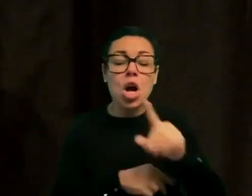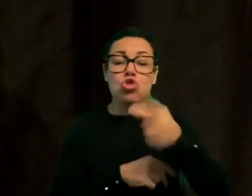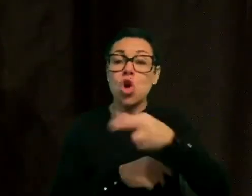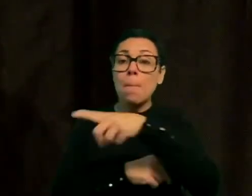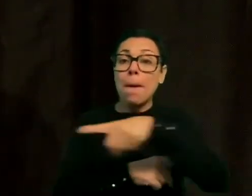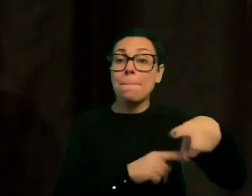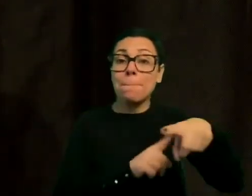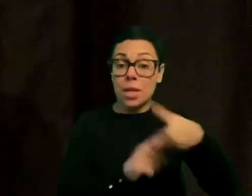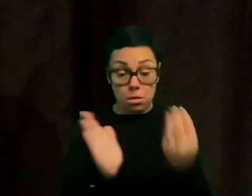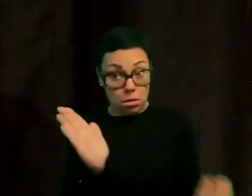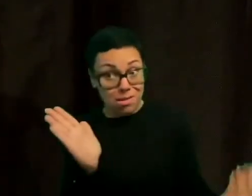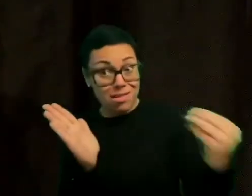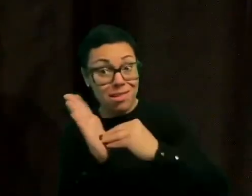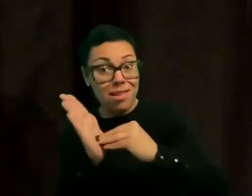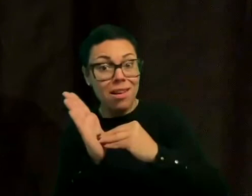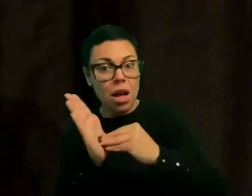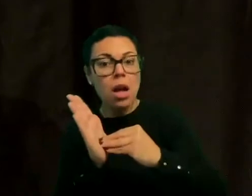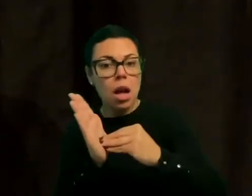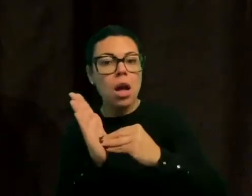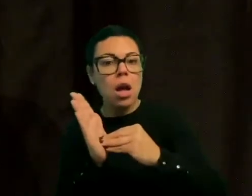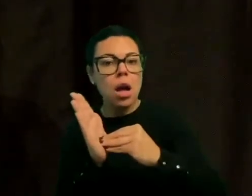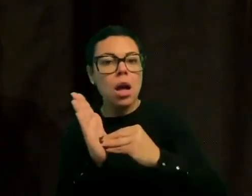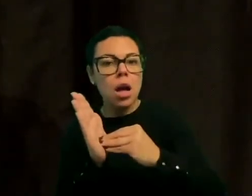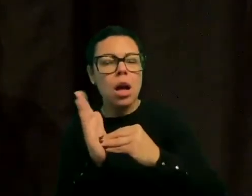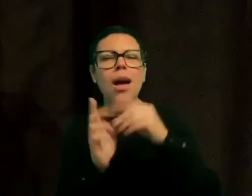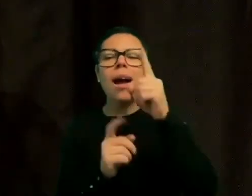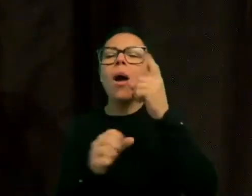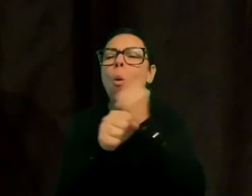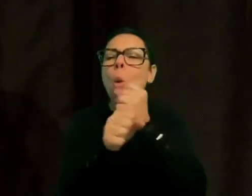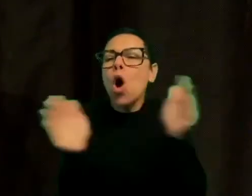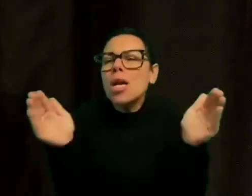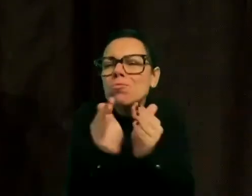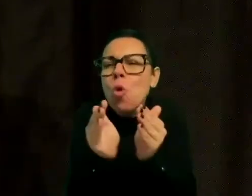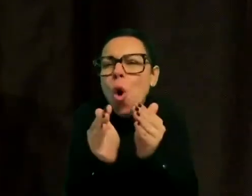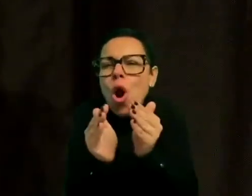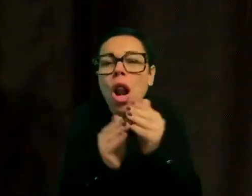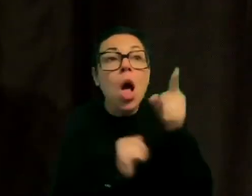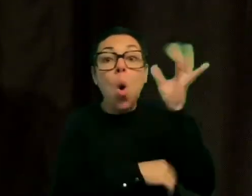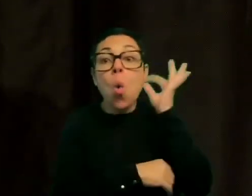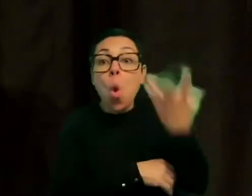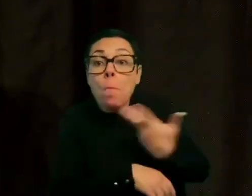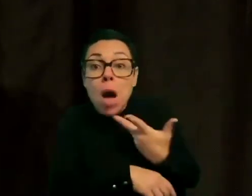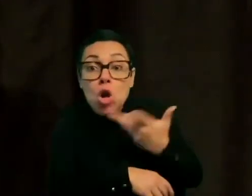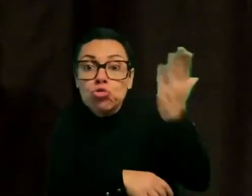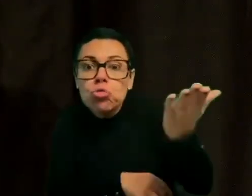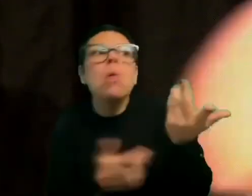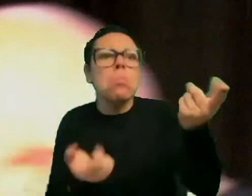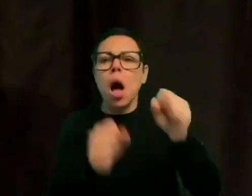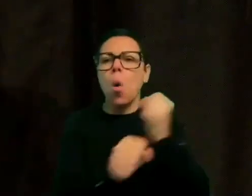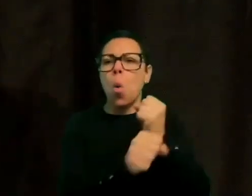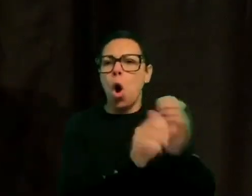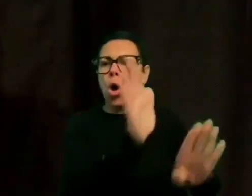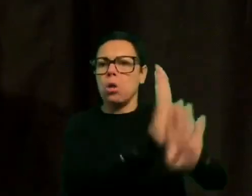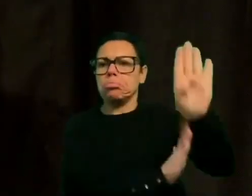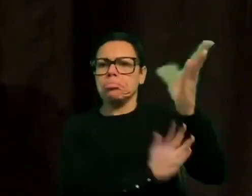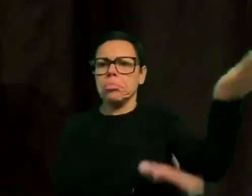smaller enterprises that might have easier increase their share of women. And it would be a really big incentive for those companies